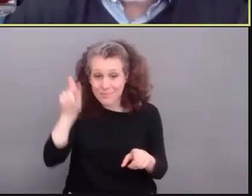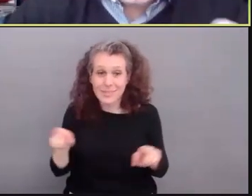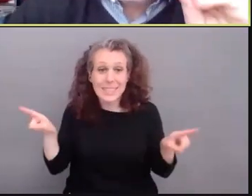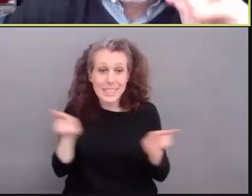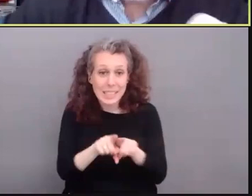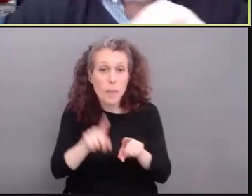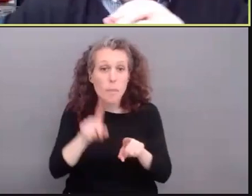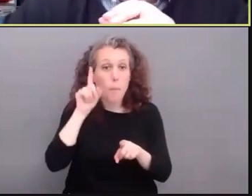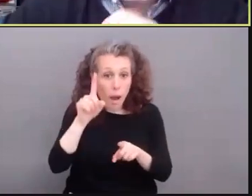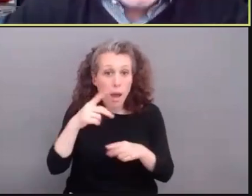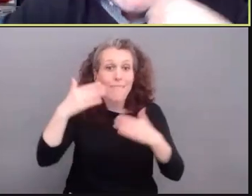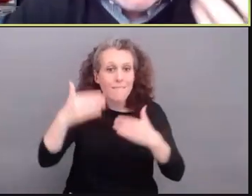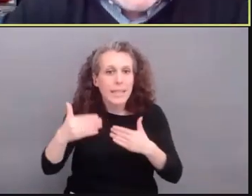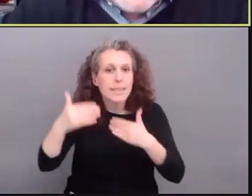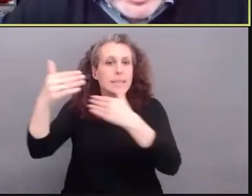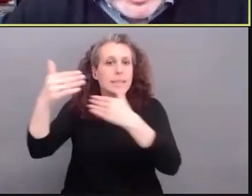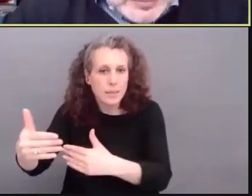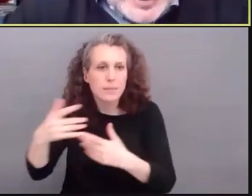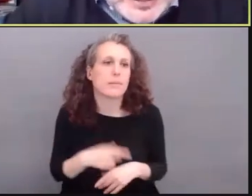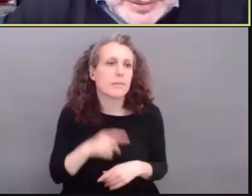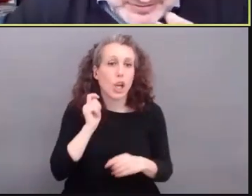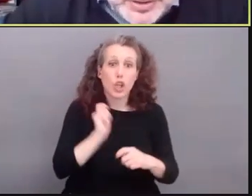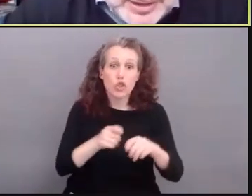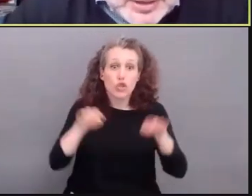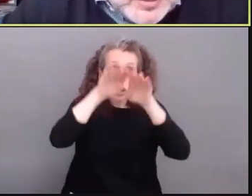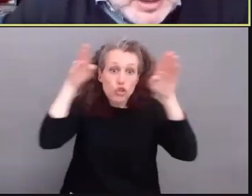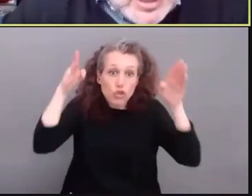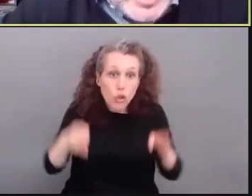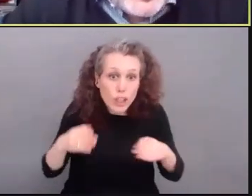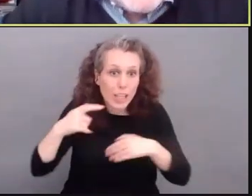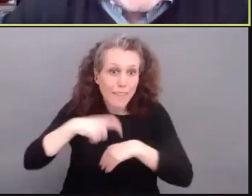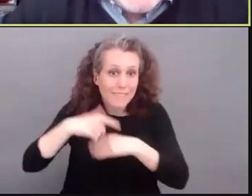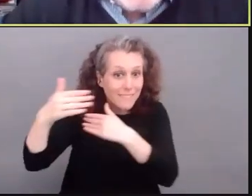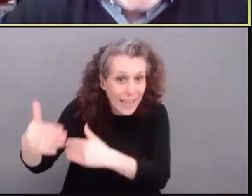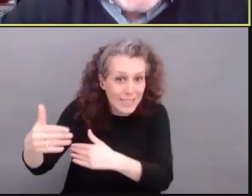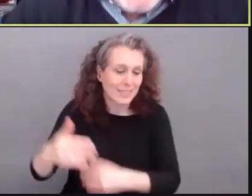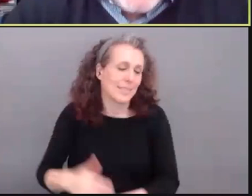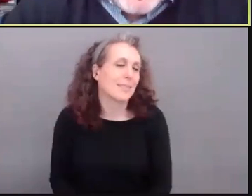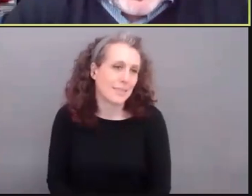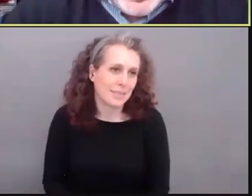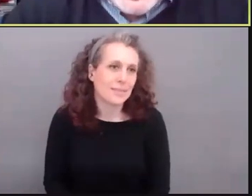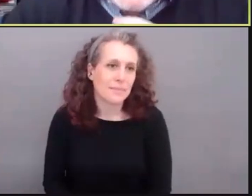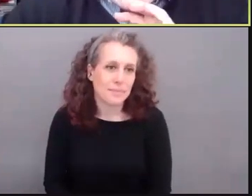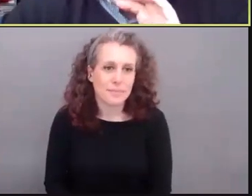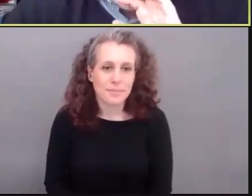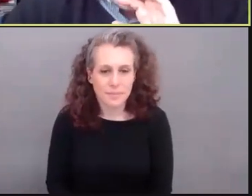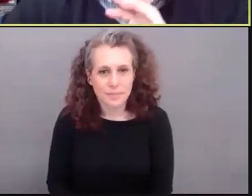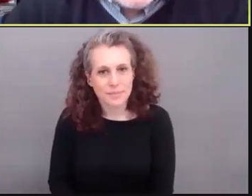phase, under construction. Under construction, now we